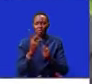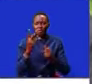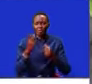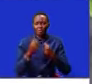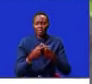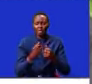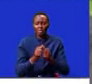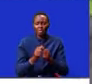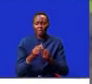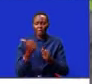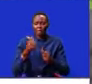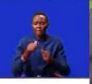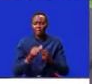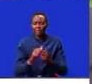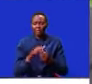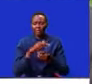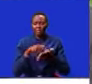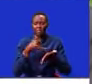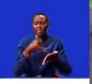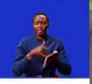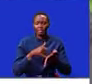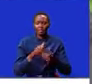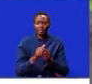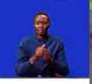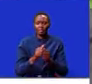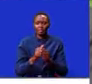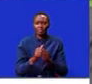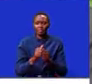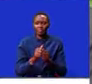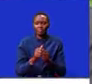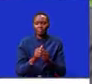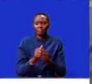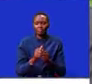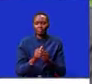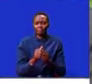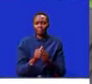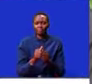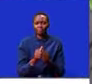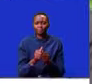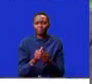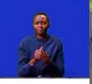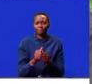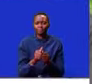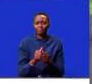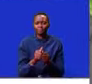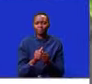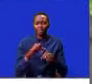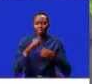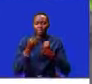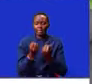not been deducted. This includes remitted. These include SACO